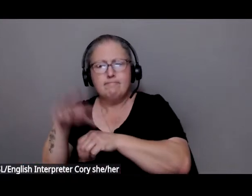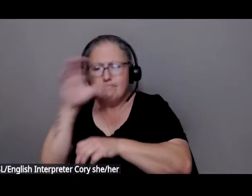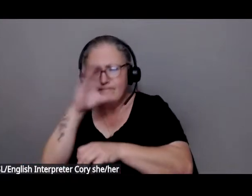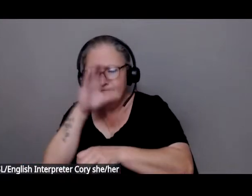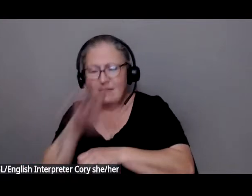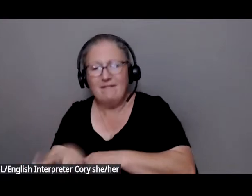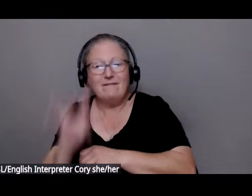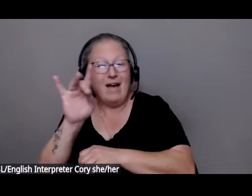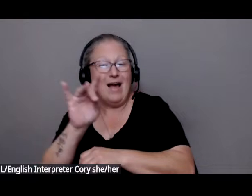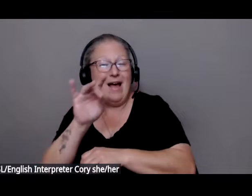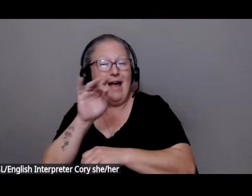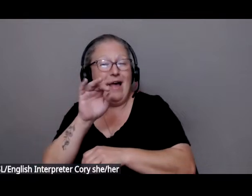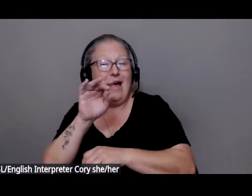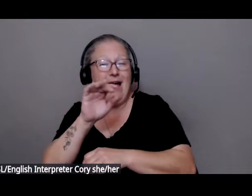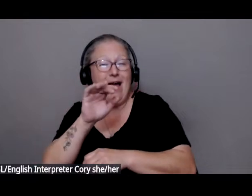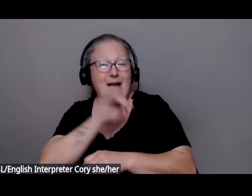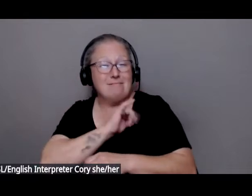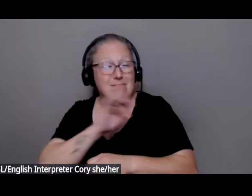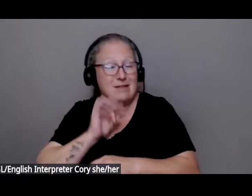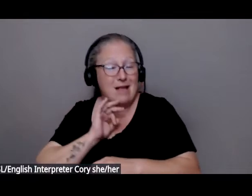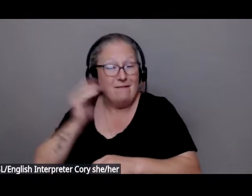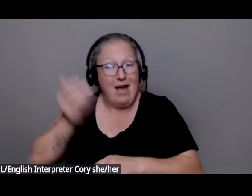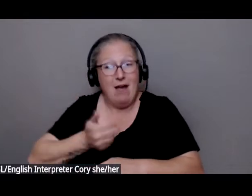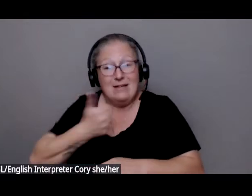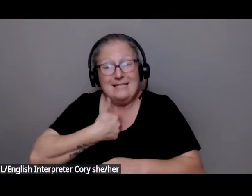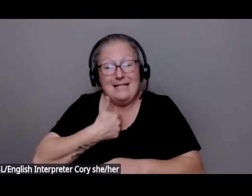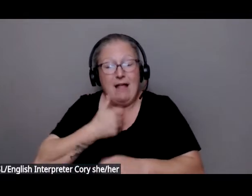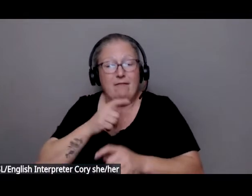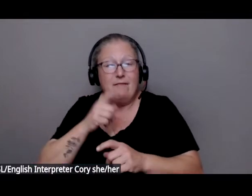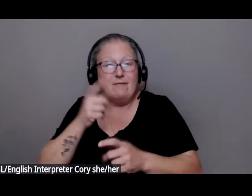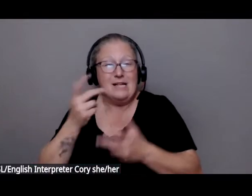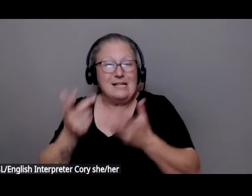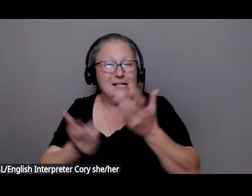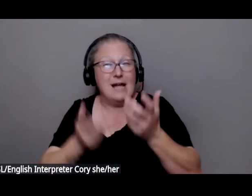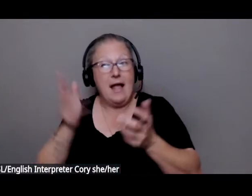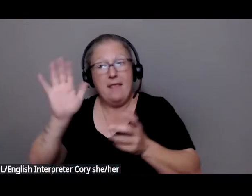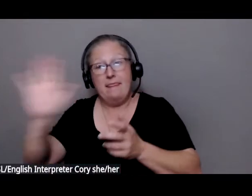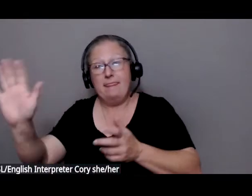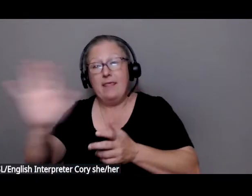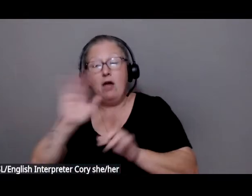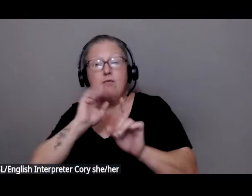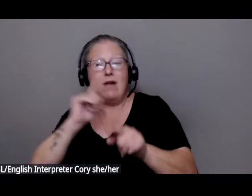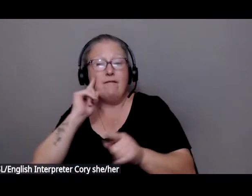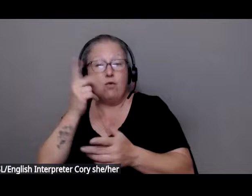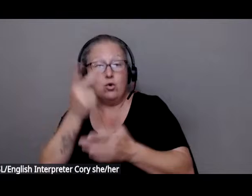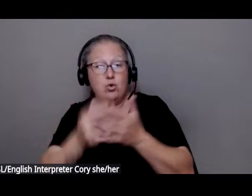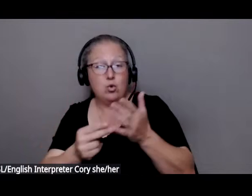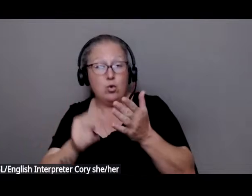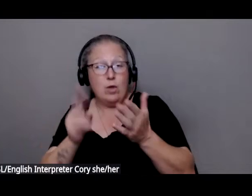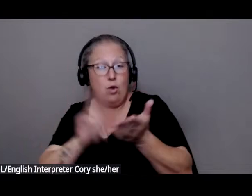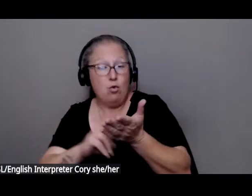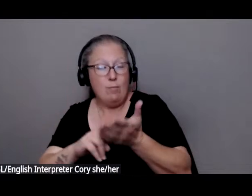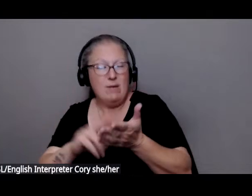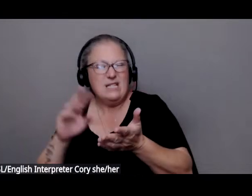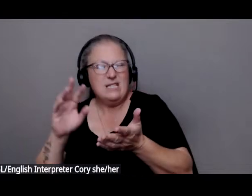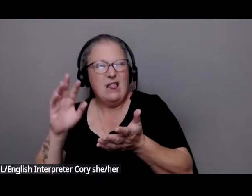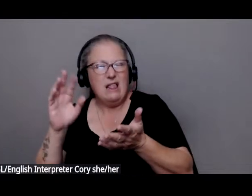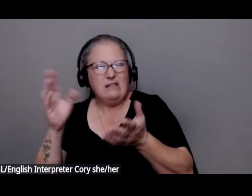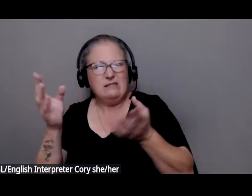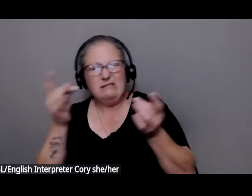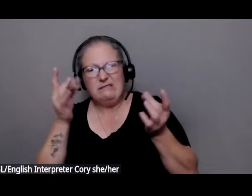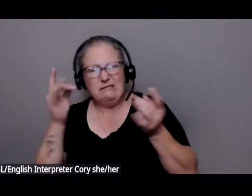for ourselves. I don't see the college, their reaction to dual enrollment has been messy at the